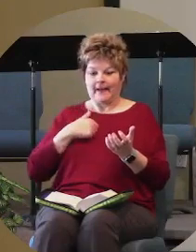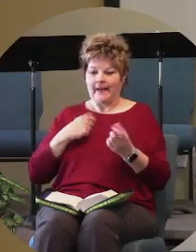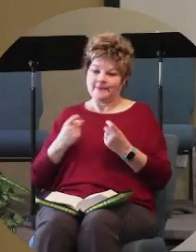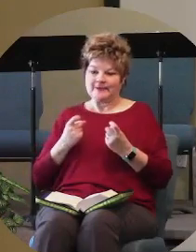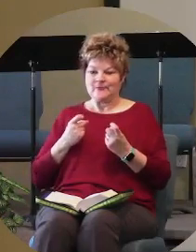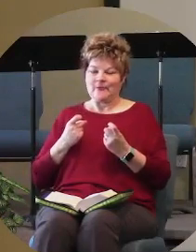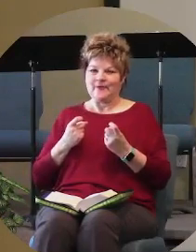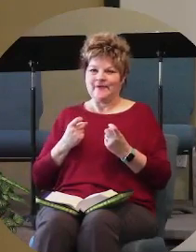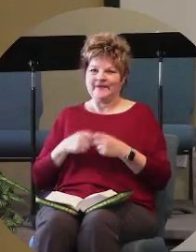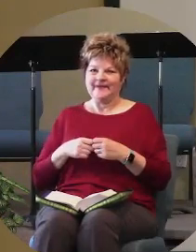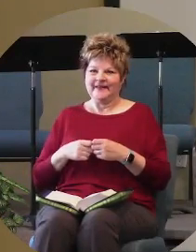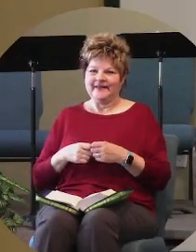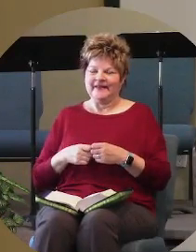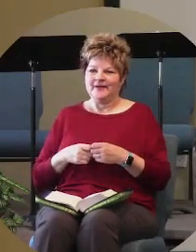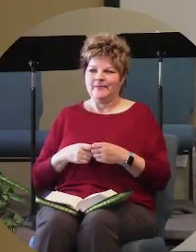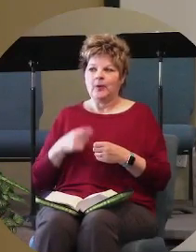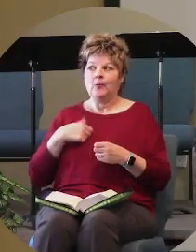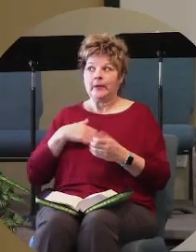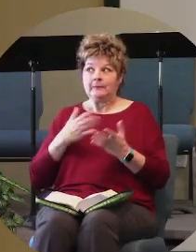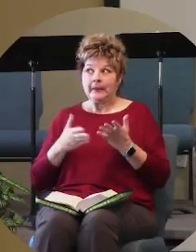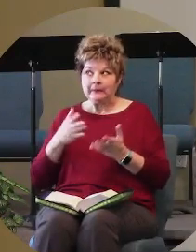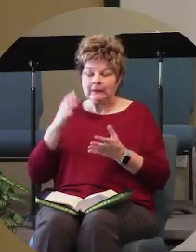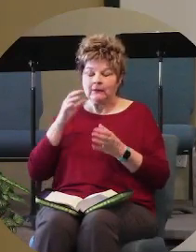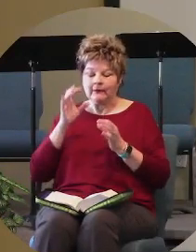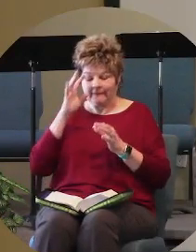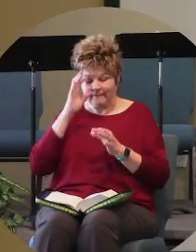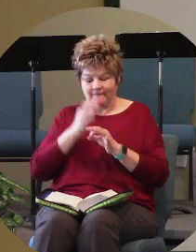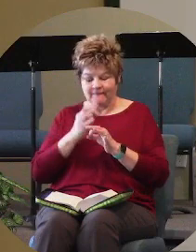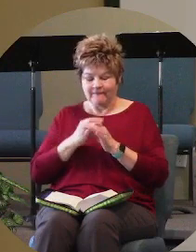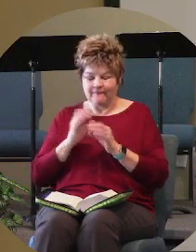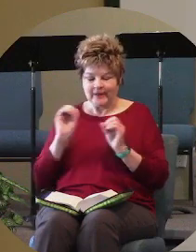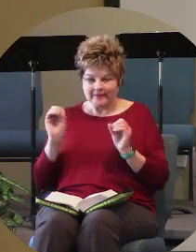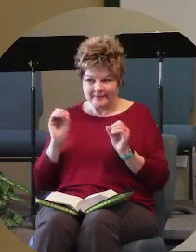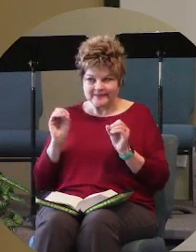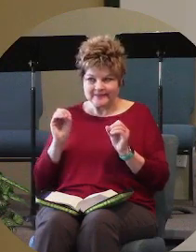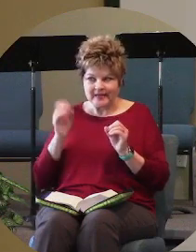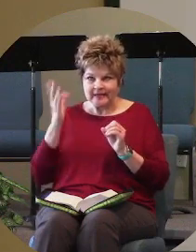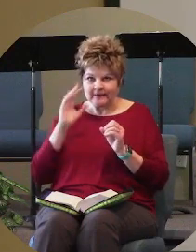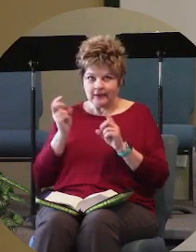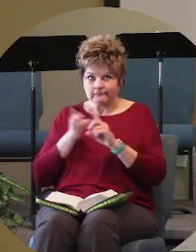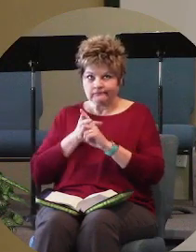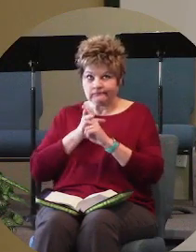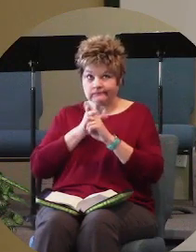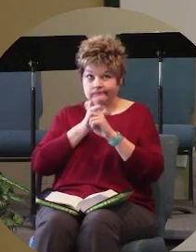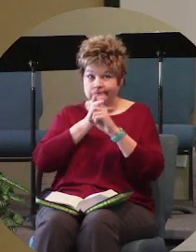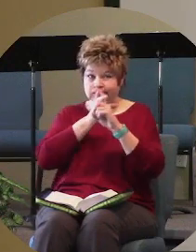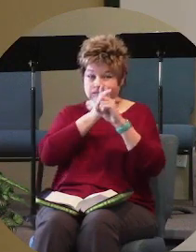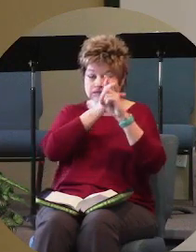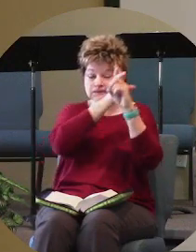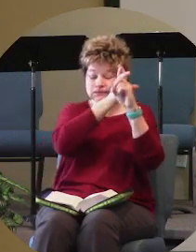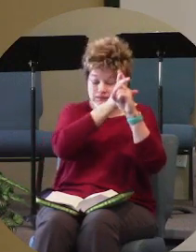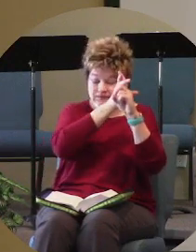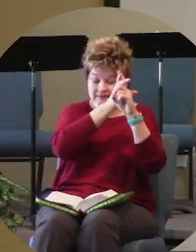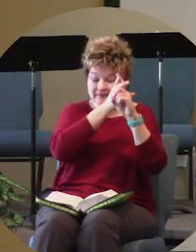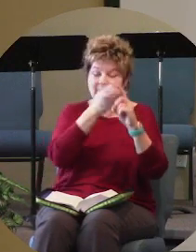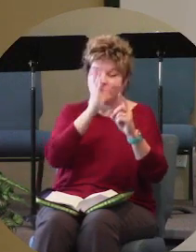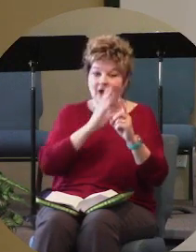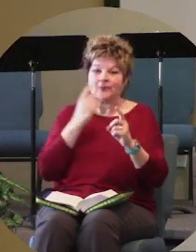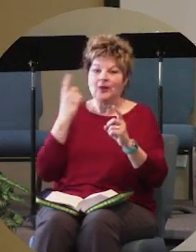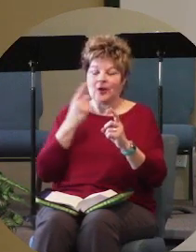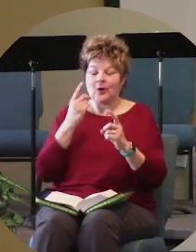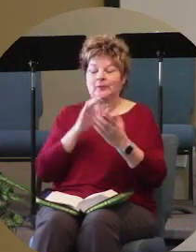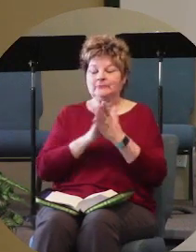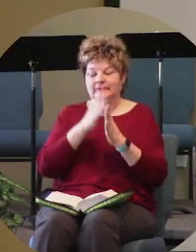We might be faithless. And God draws us to himself, but God will always be